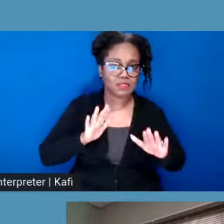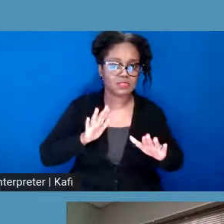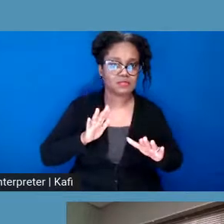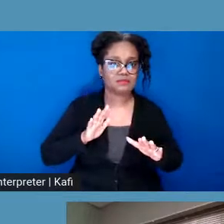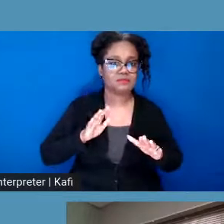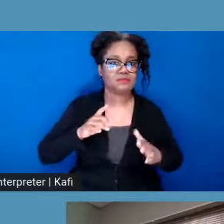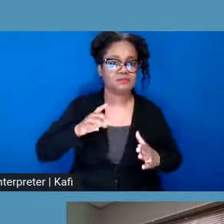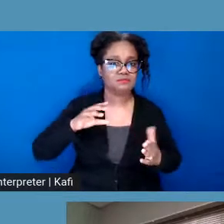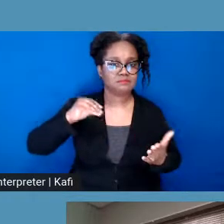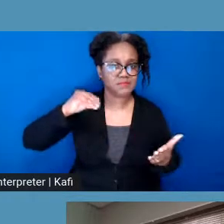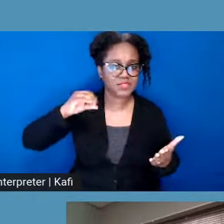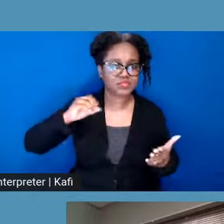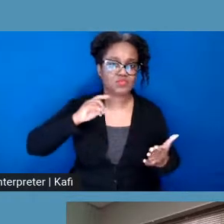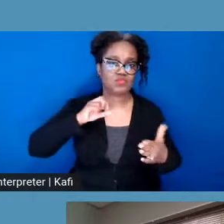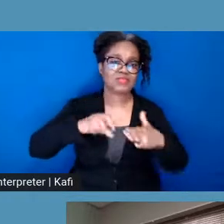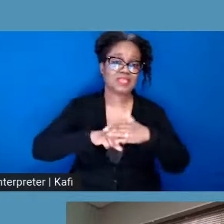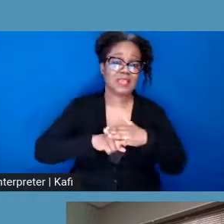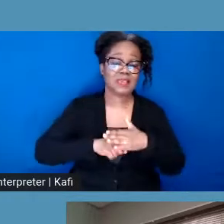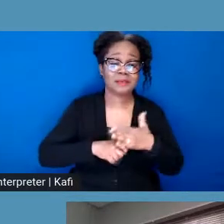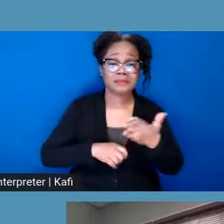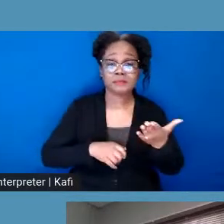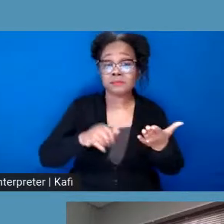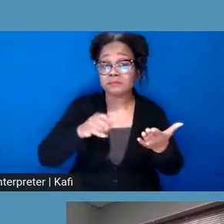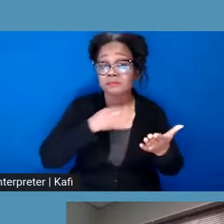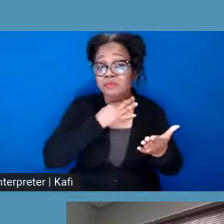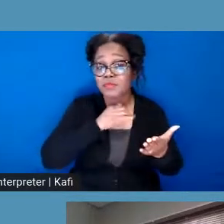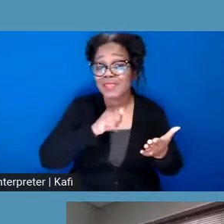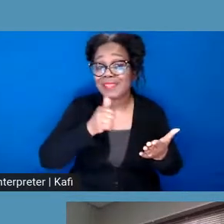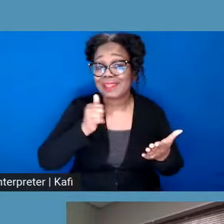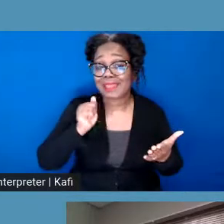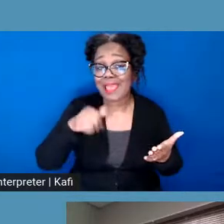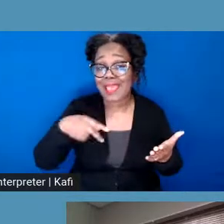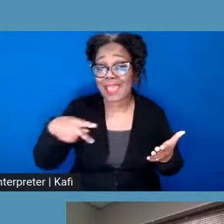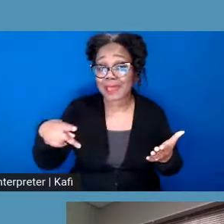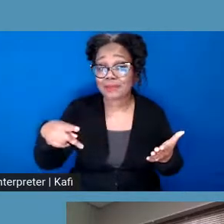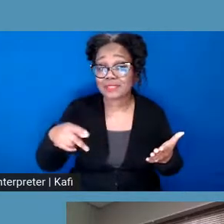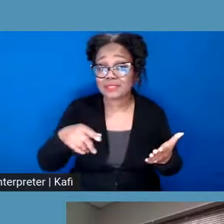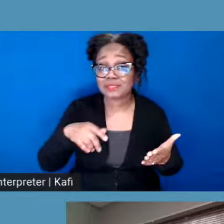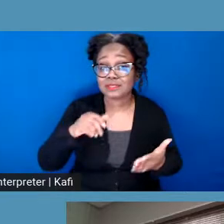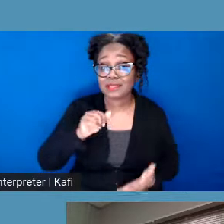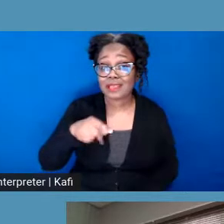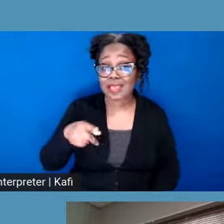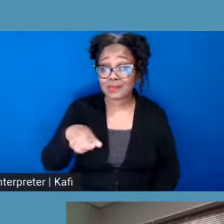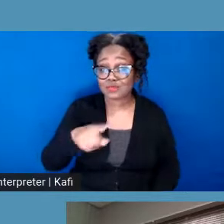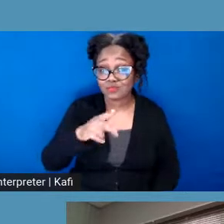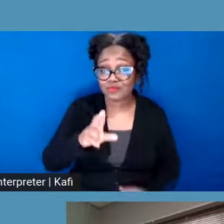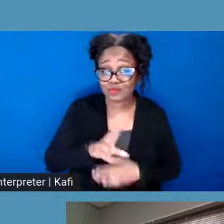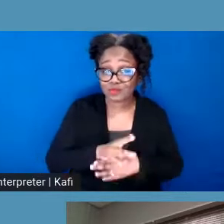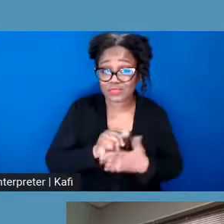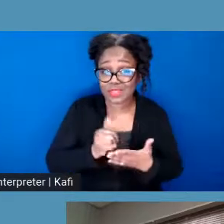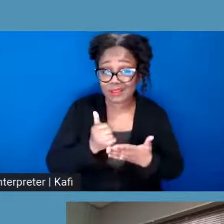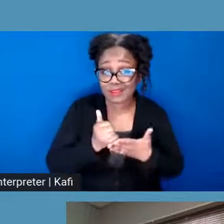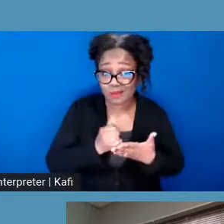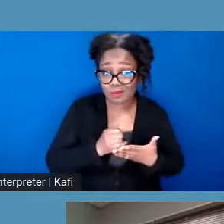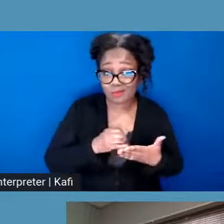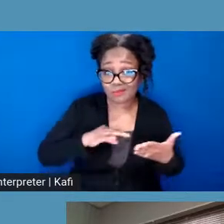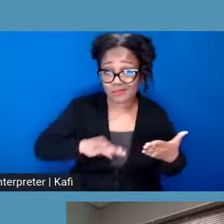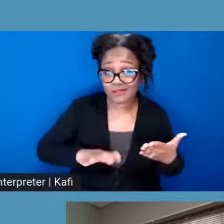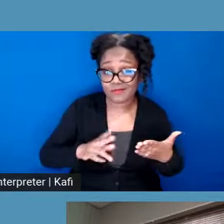that's either free or low cost that you've used that have been very effective in managing these